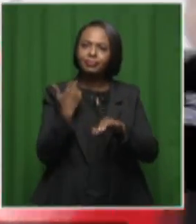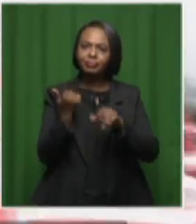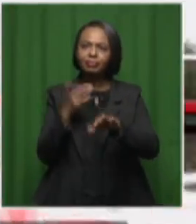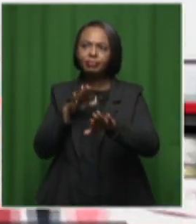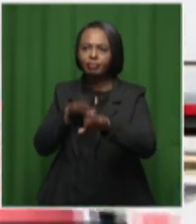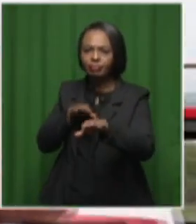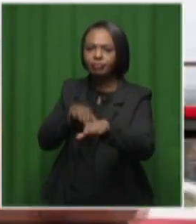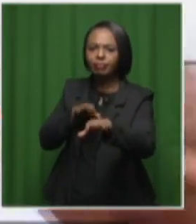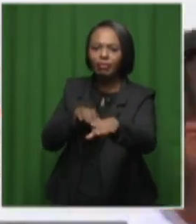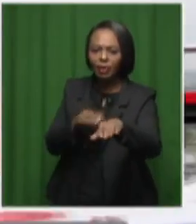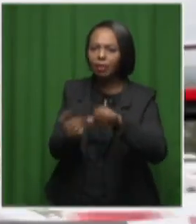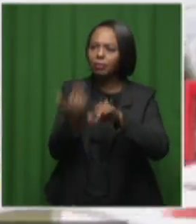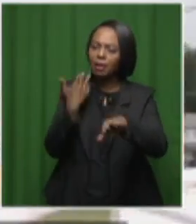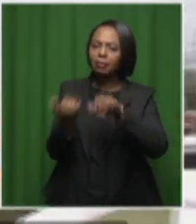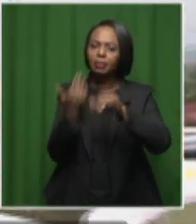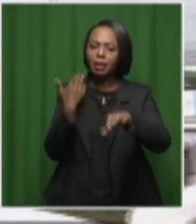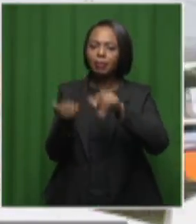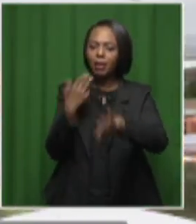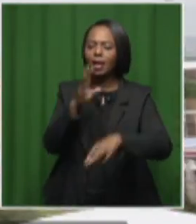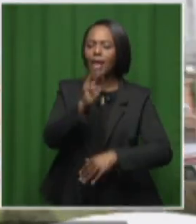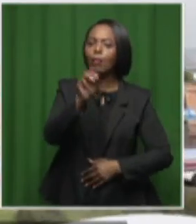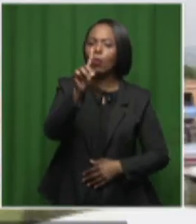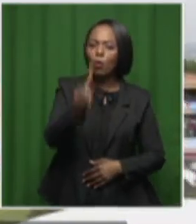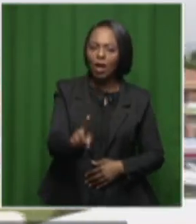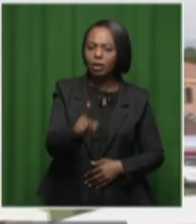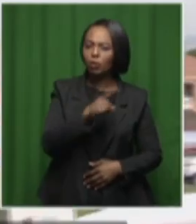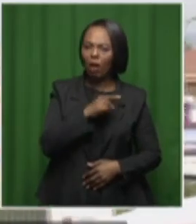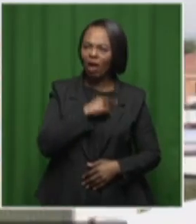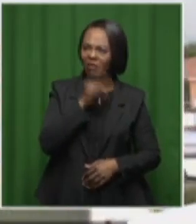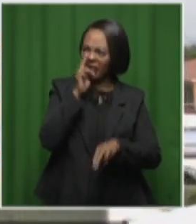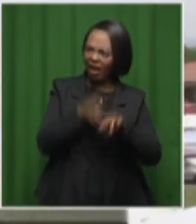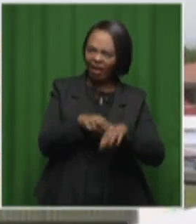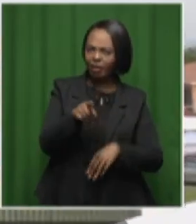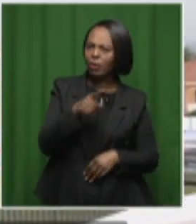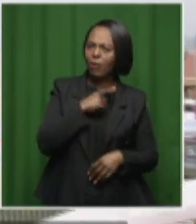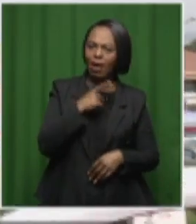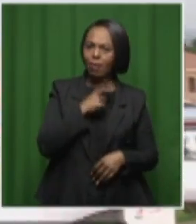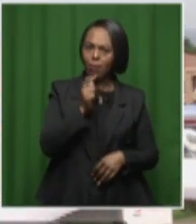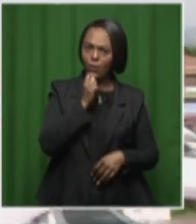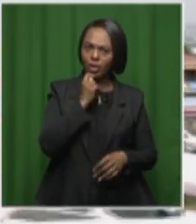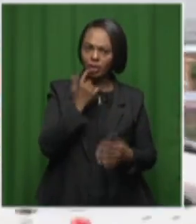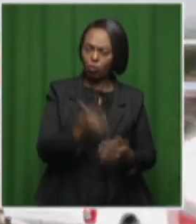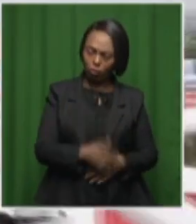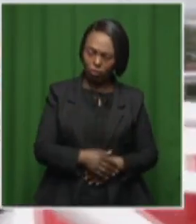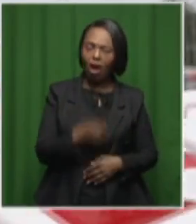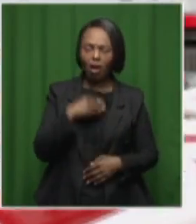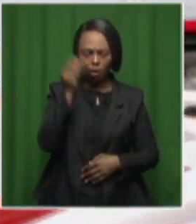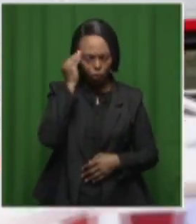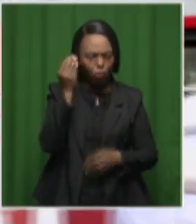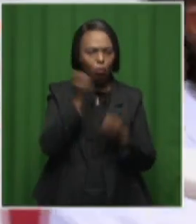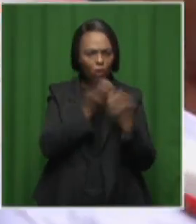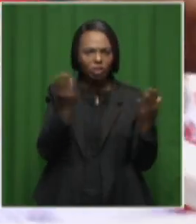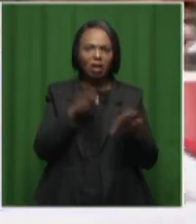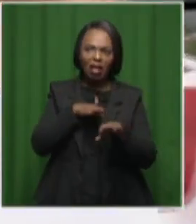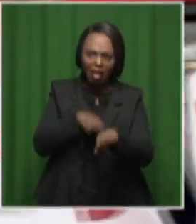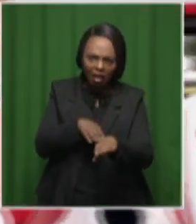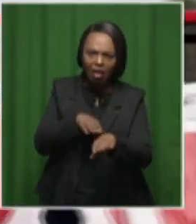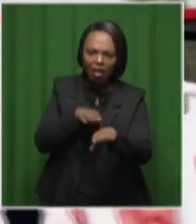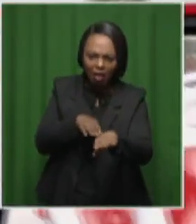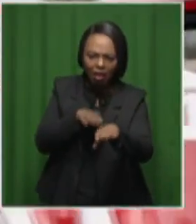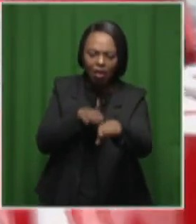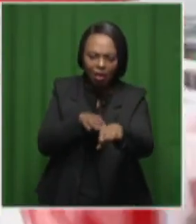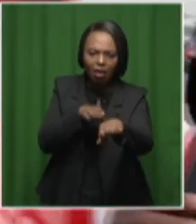the M1, which is actually quite strange because usually at this time of the morning, there's always some sort of snarl